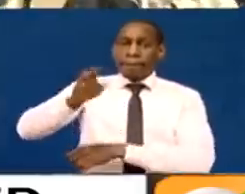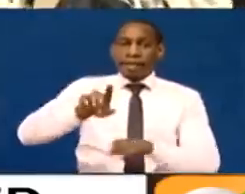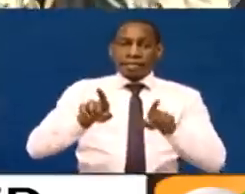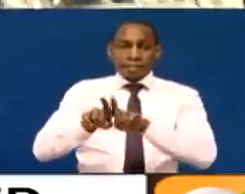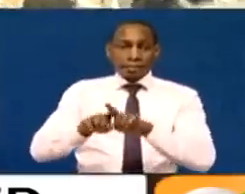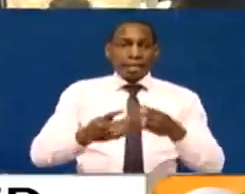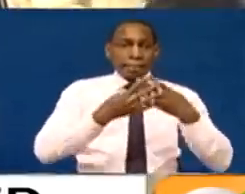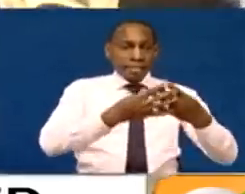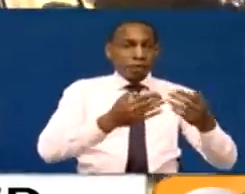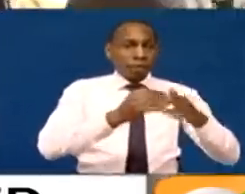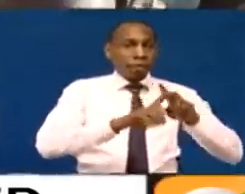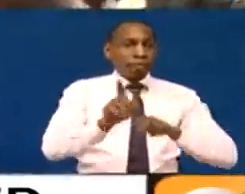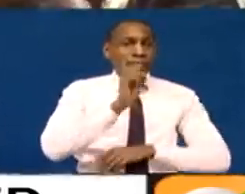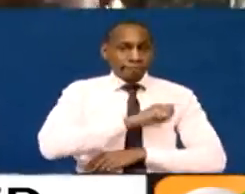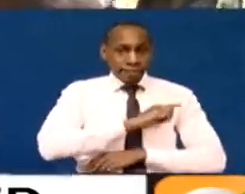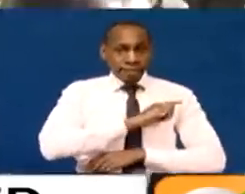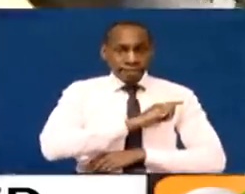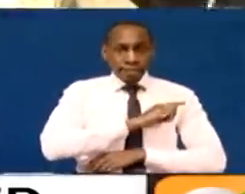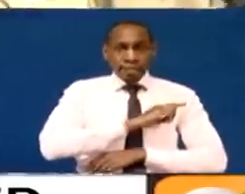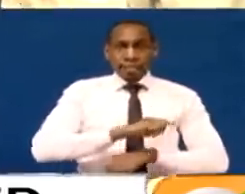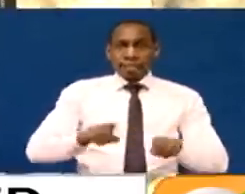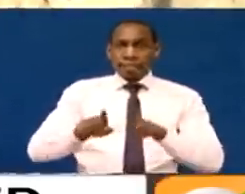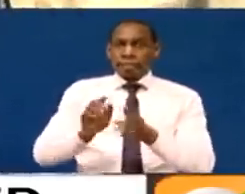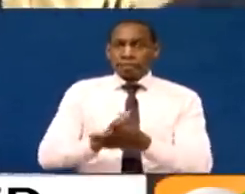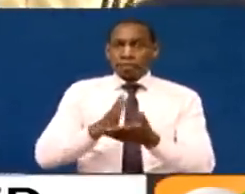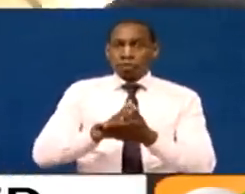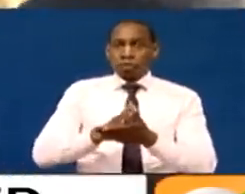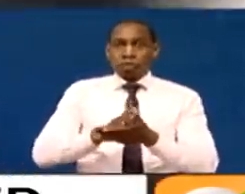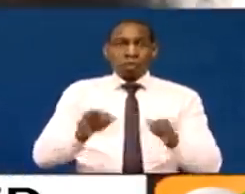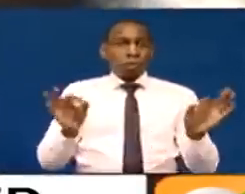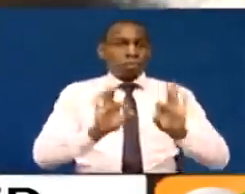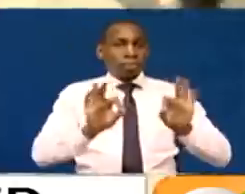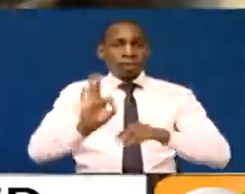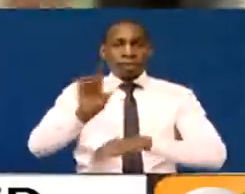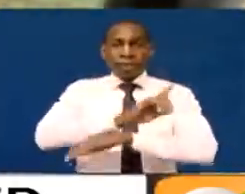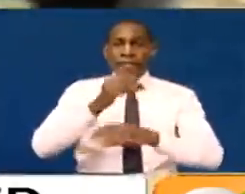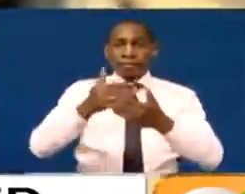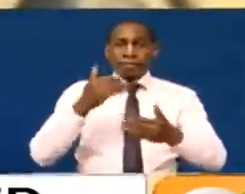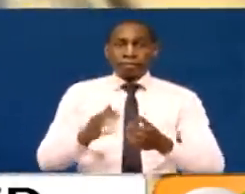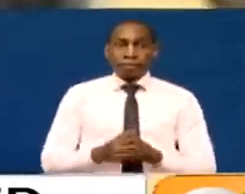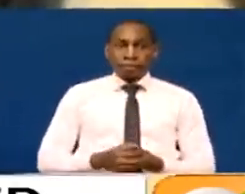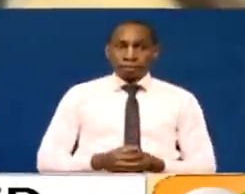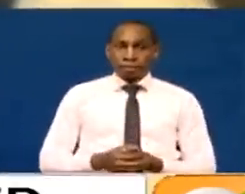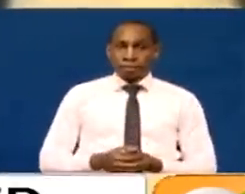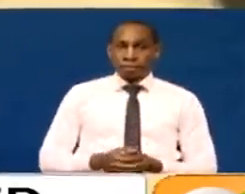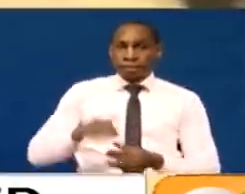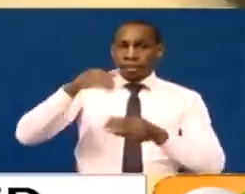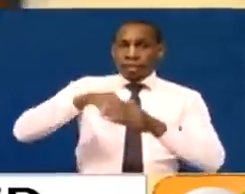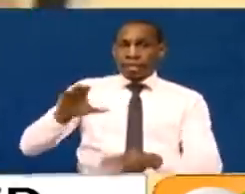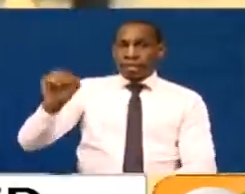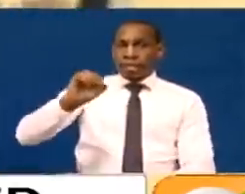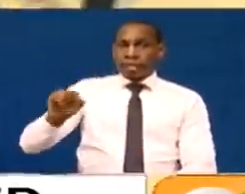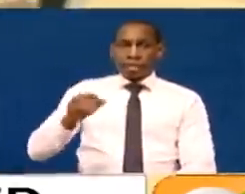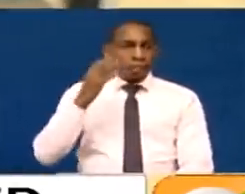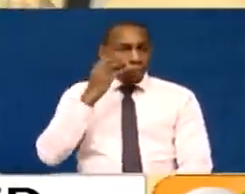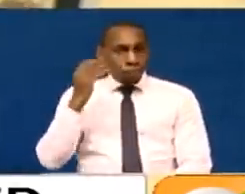very facility they escaped from in such mysterious fashion just 3 days ago. Interior Cabinet Secretary